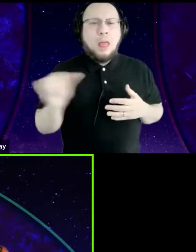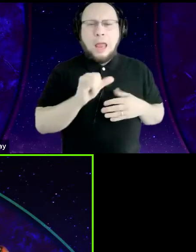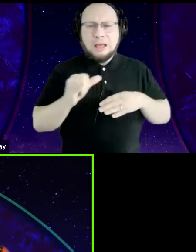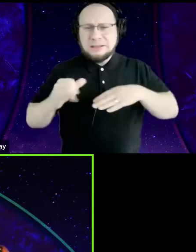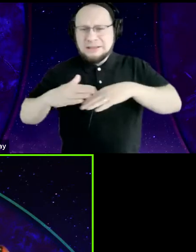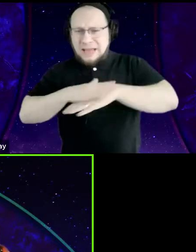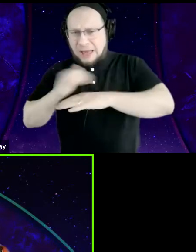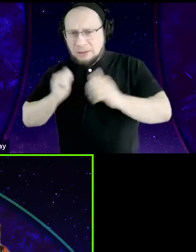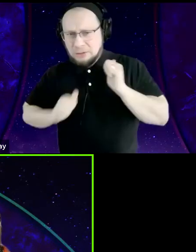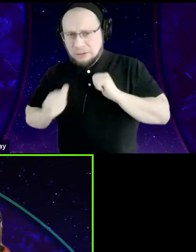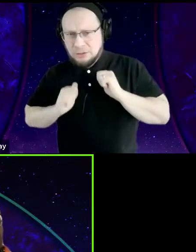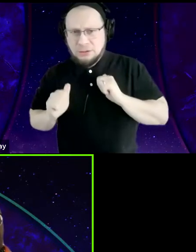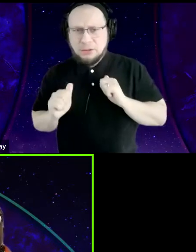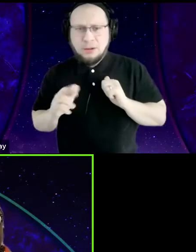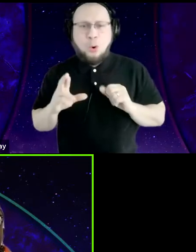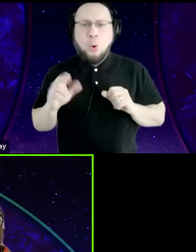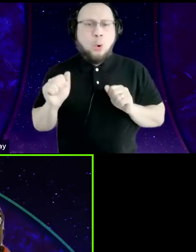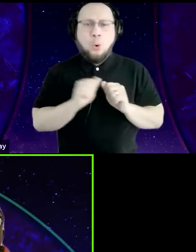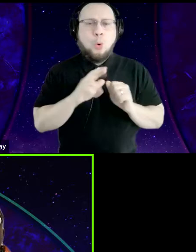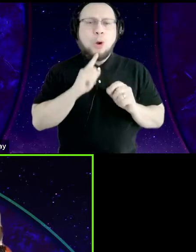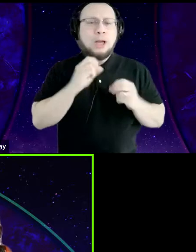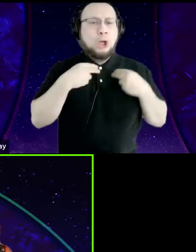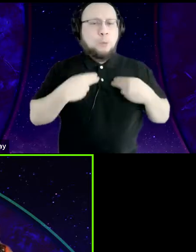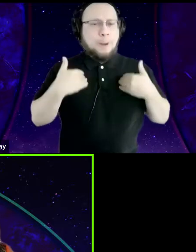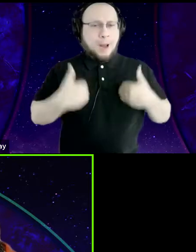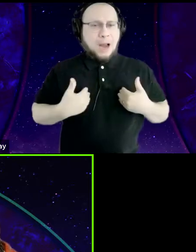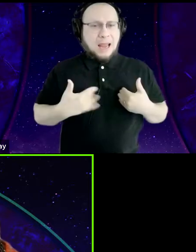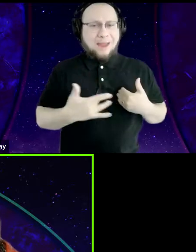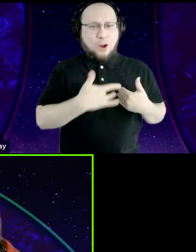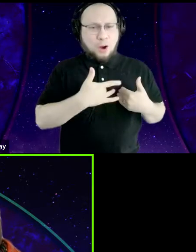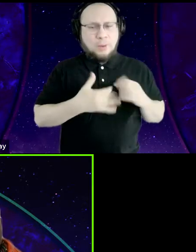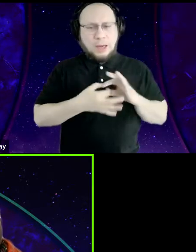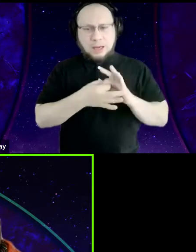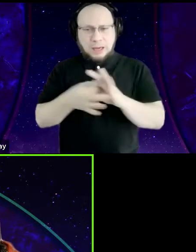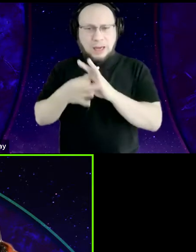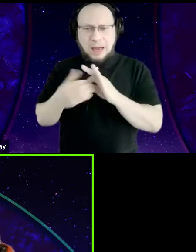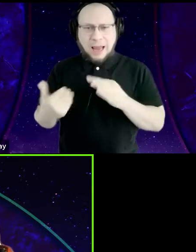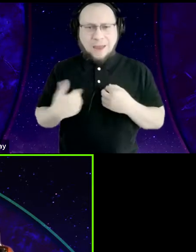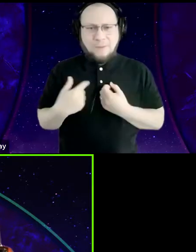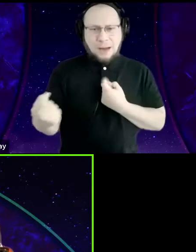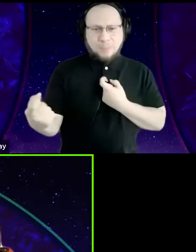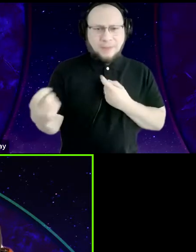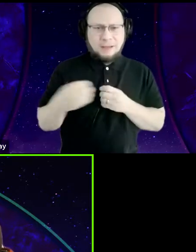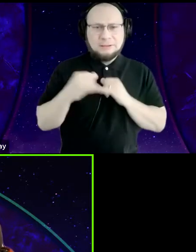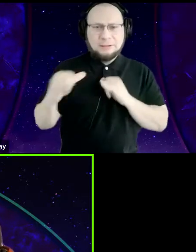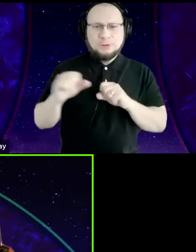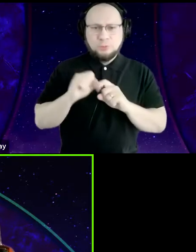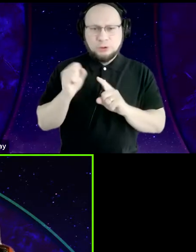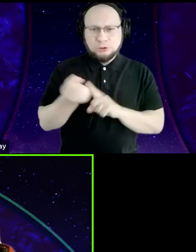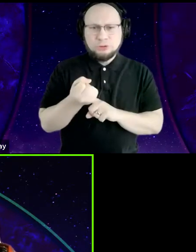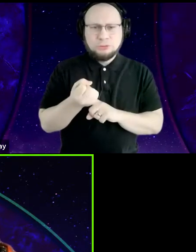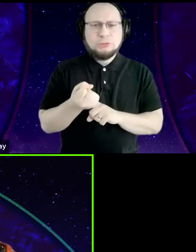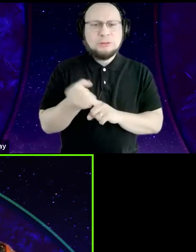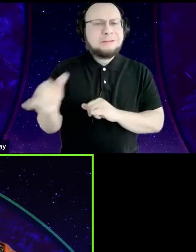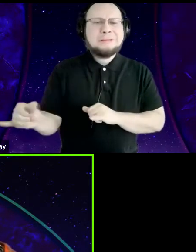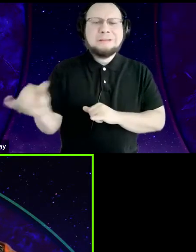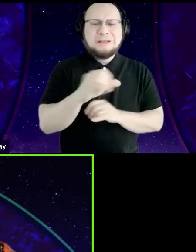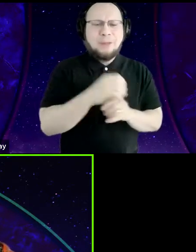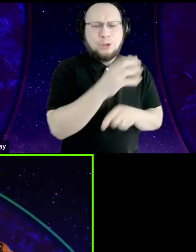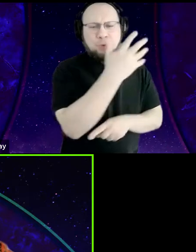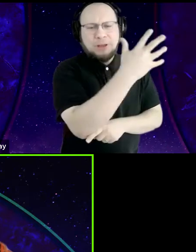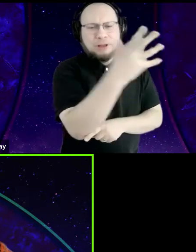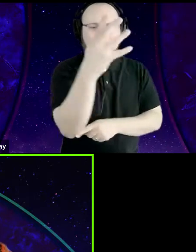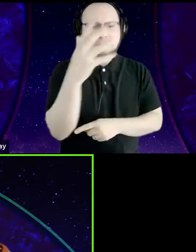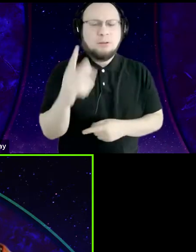like in humanity, our heartbeats are connecting and we're having empathy in the best case scenario. And that's the same thing in the wilderness, except with